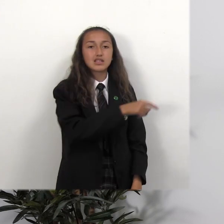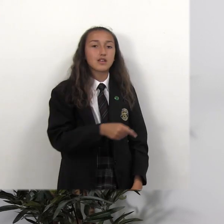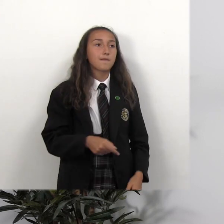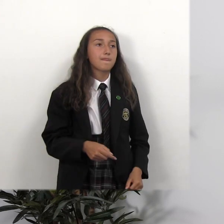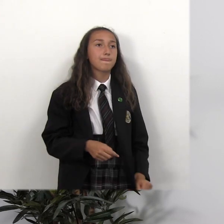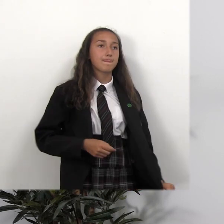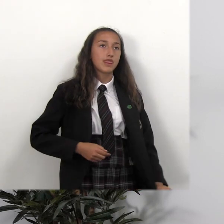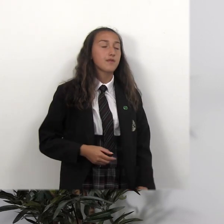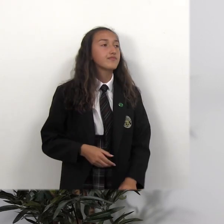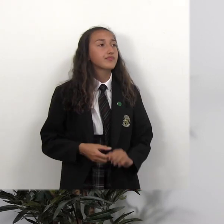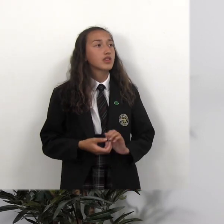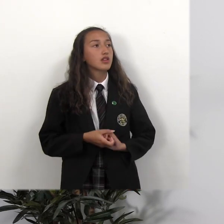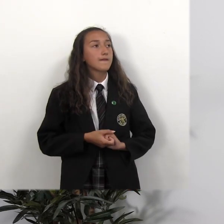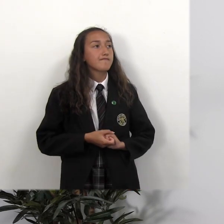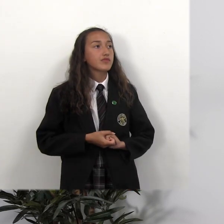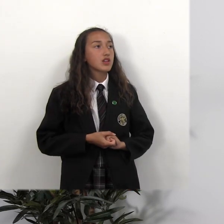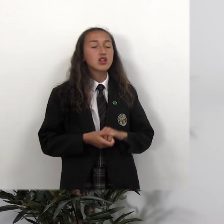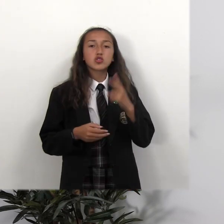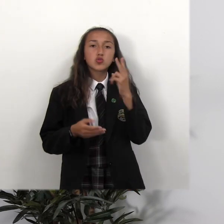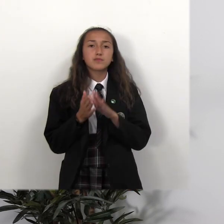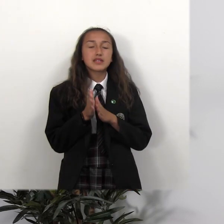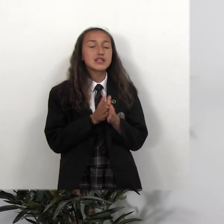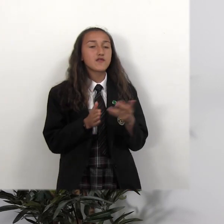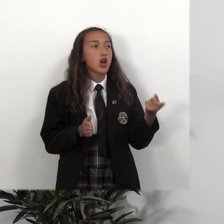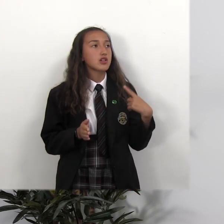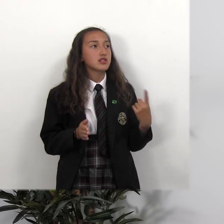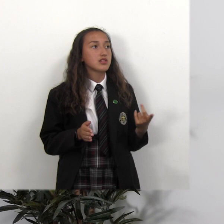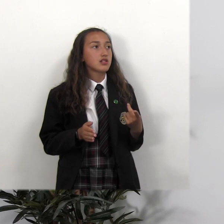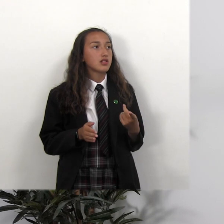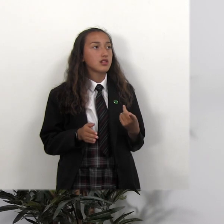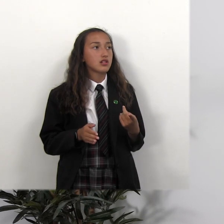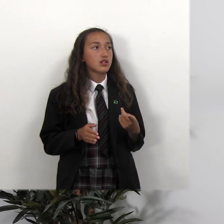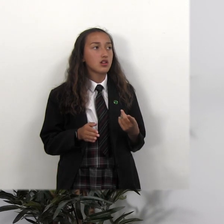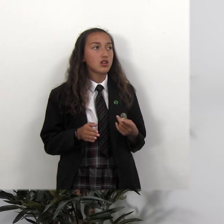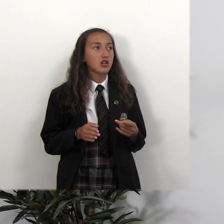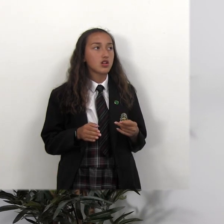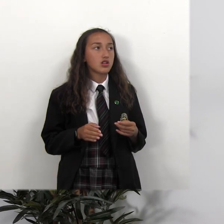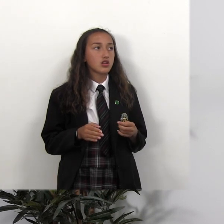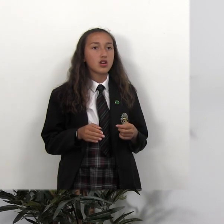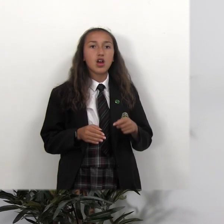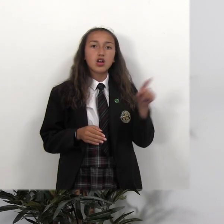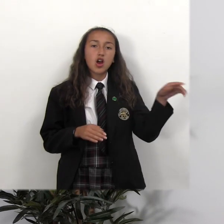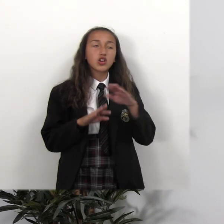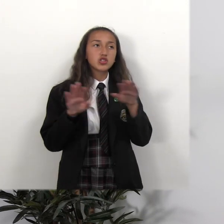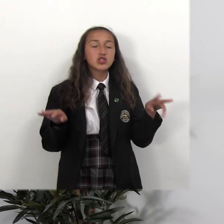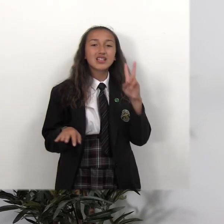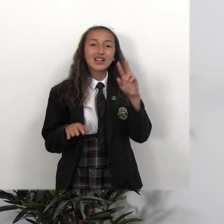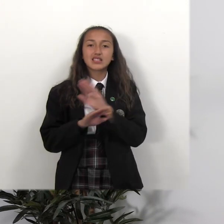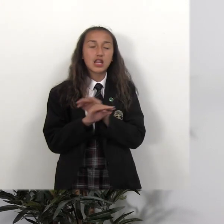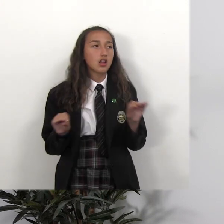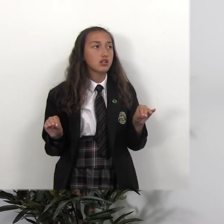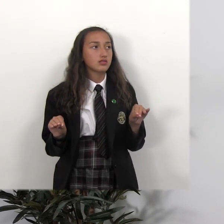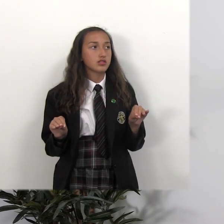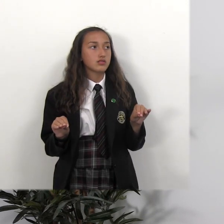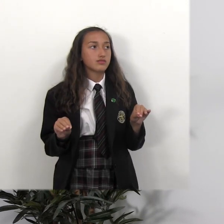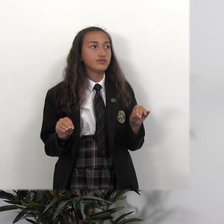and globally. And this has two meanings for us. The first, that our students are second to none and are able to compete